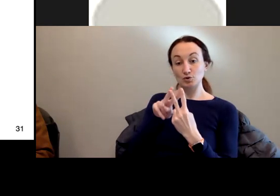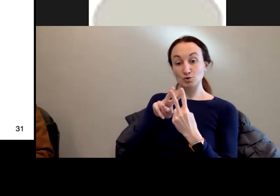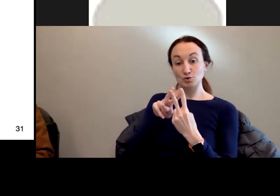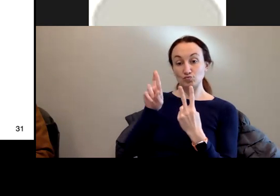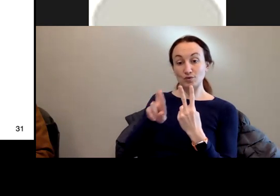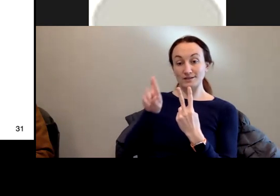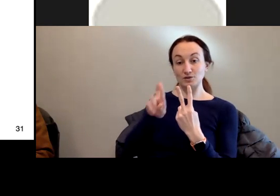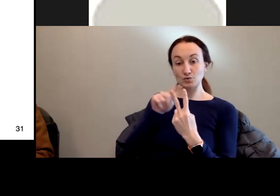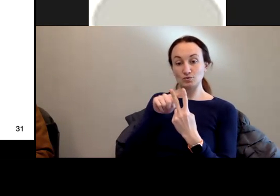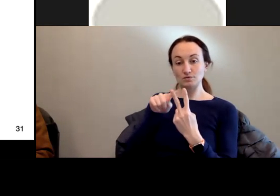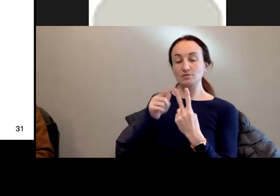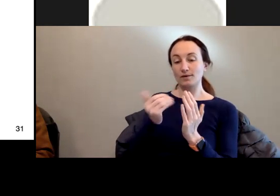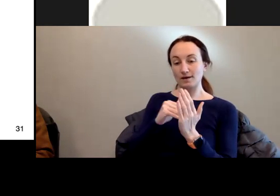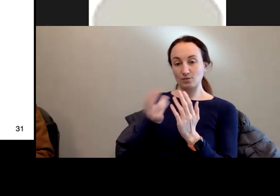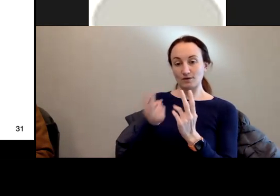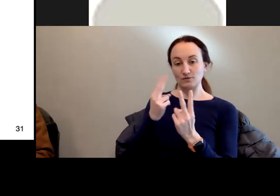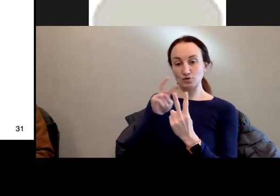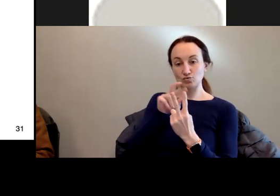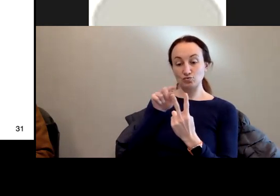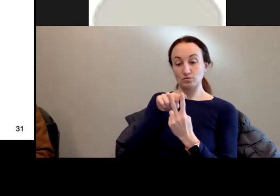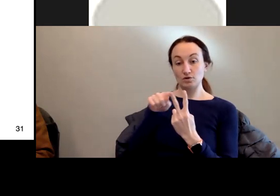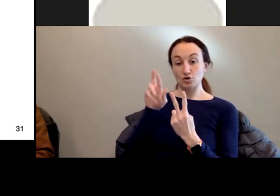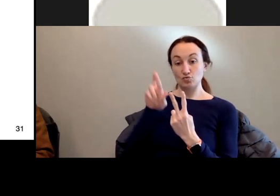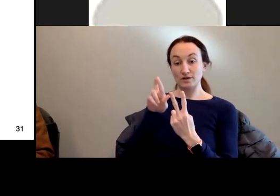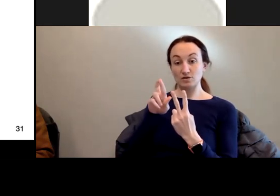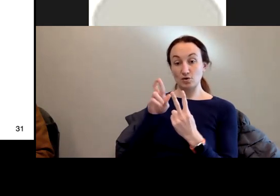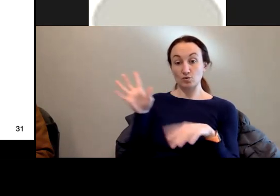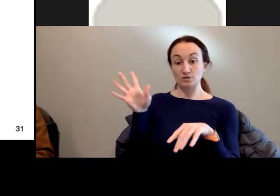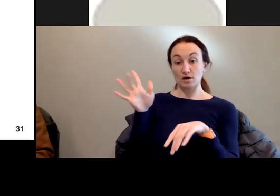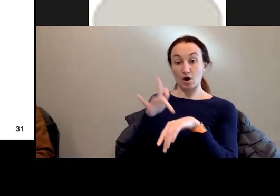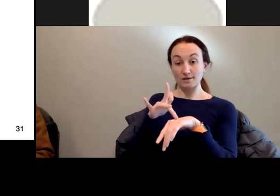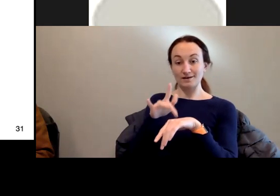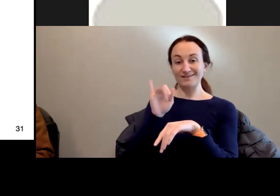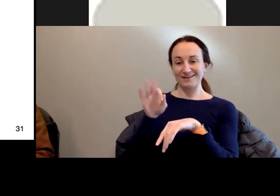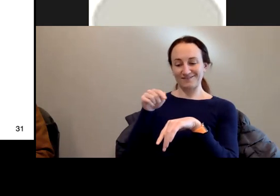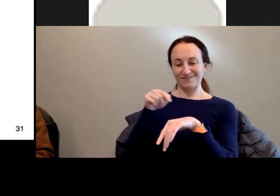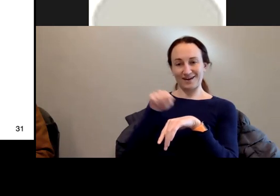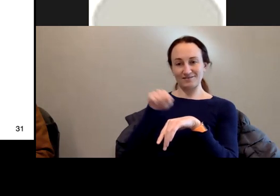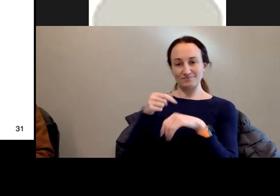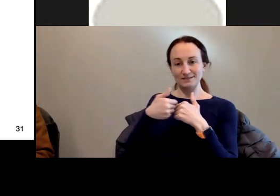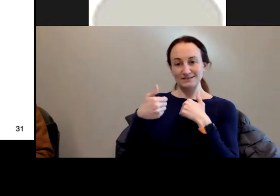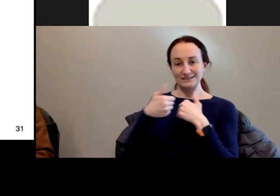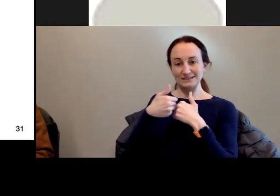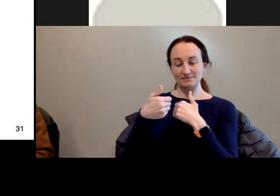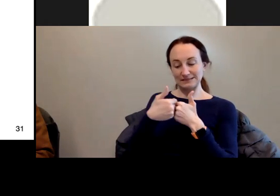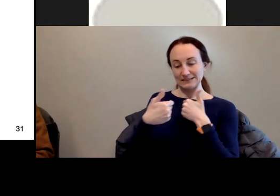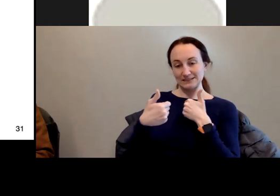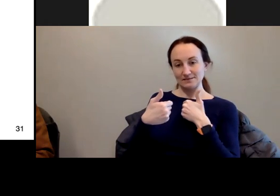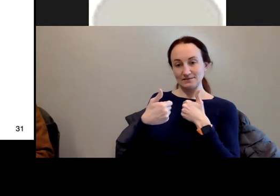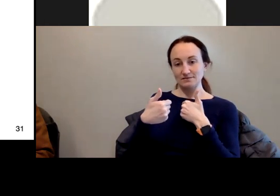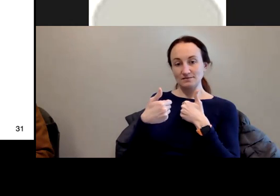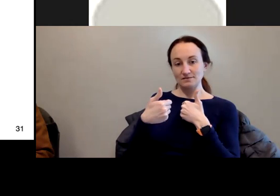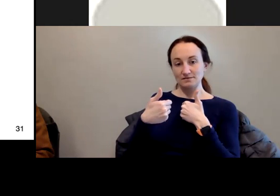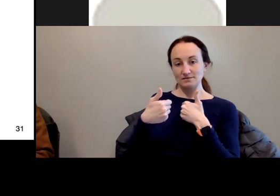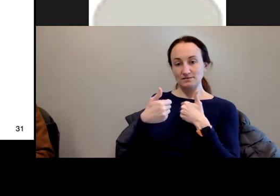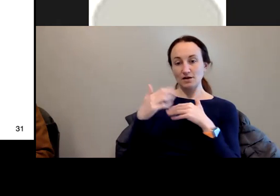residues two residues form a contact if their distance is within defined threshold.